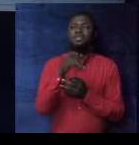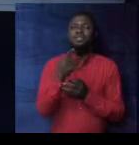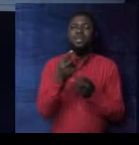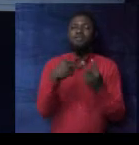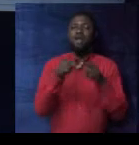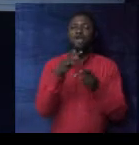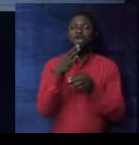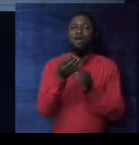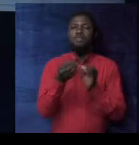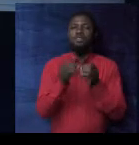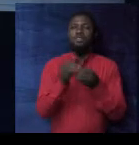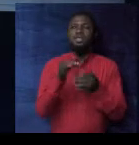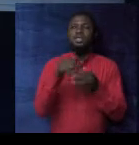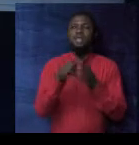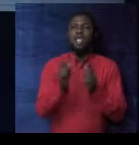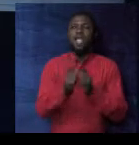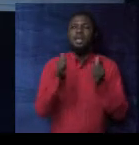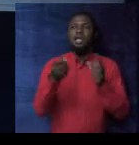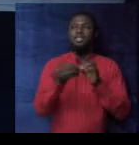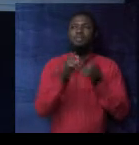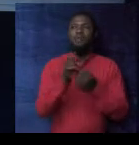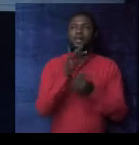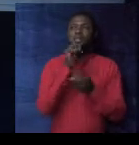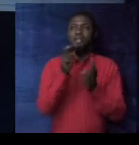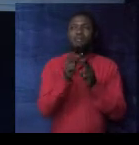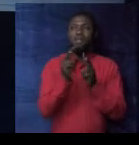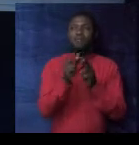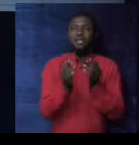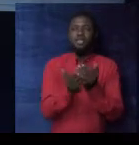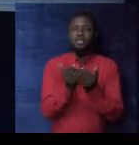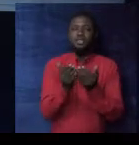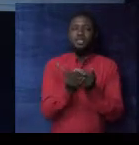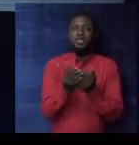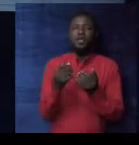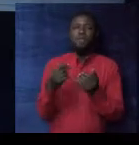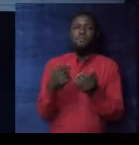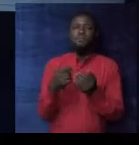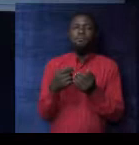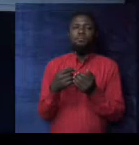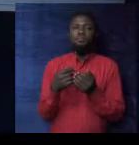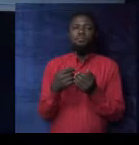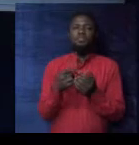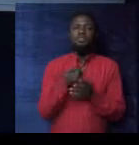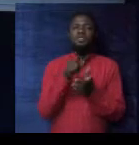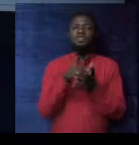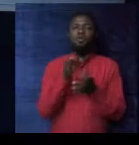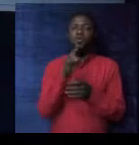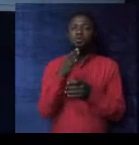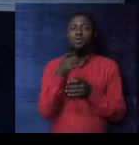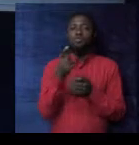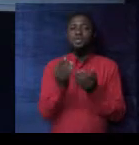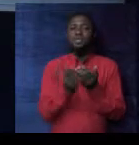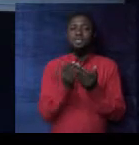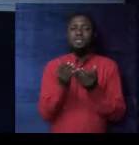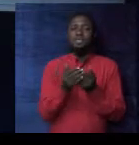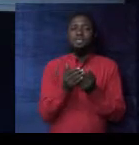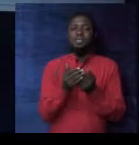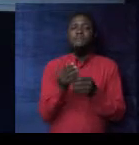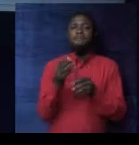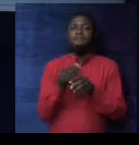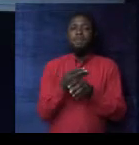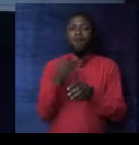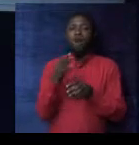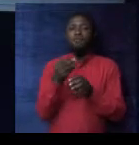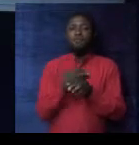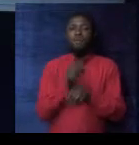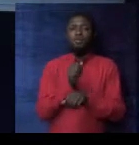Okay. So finding the value of digits in large number is very, very easy. Means this is one of the easiest